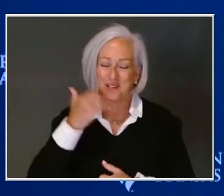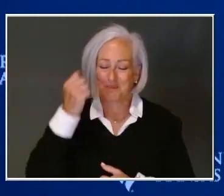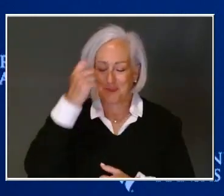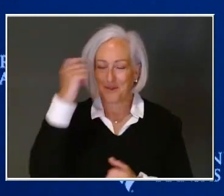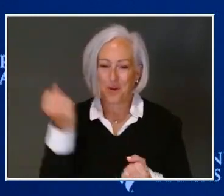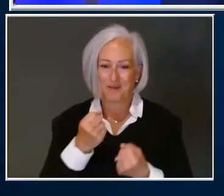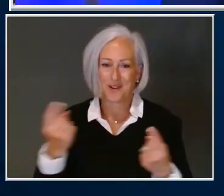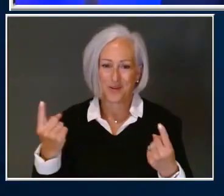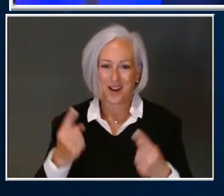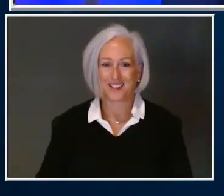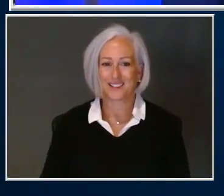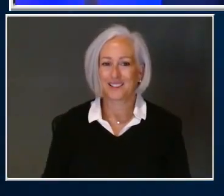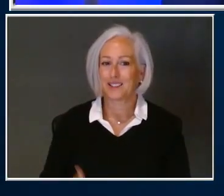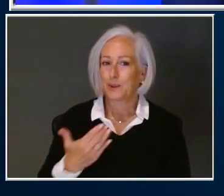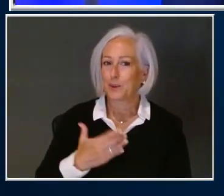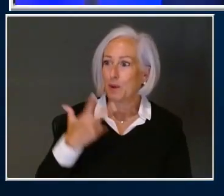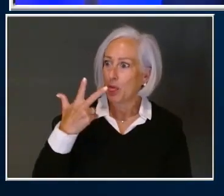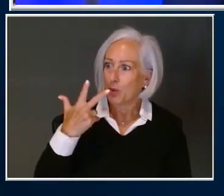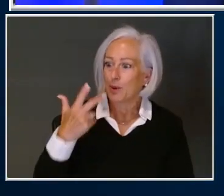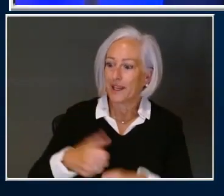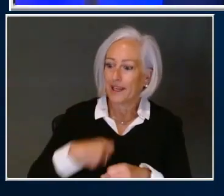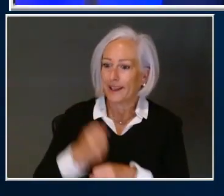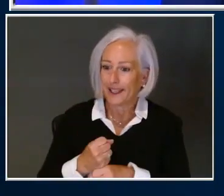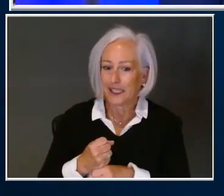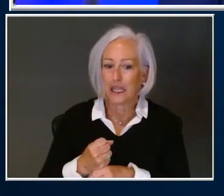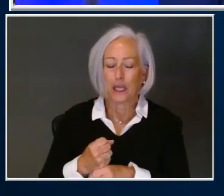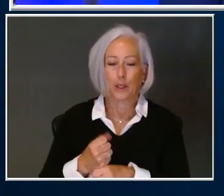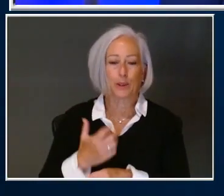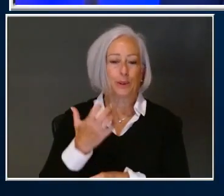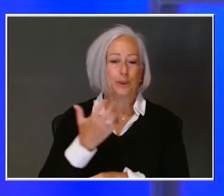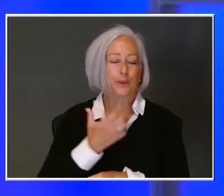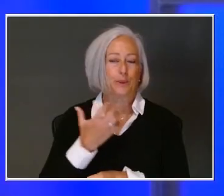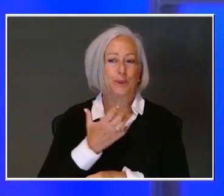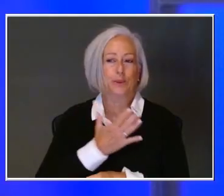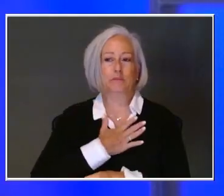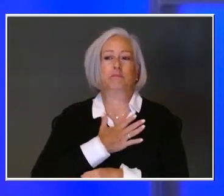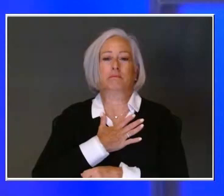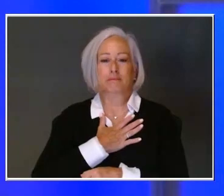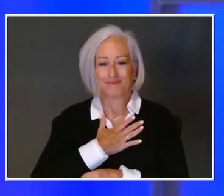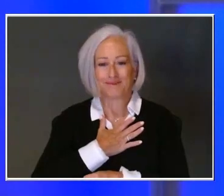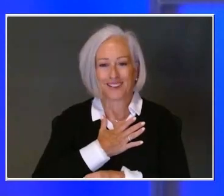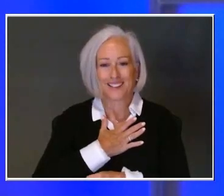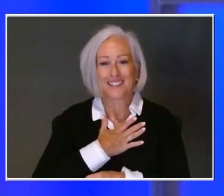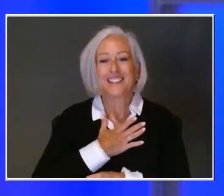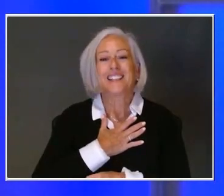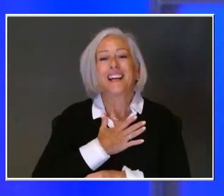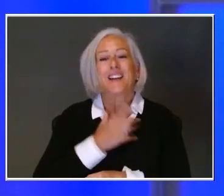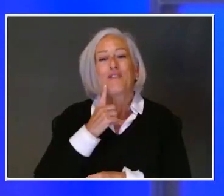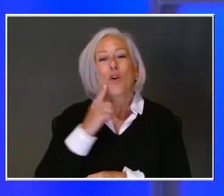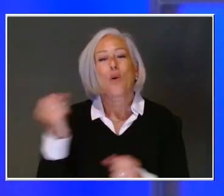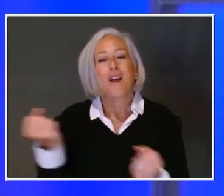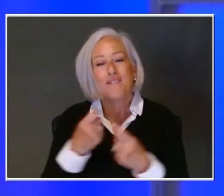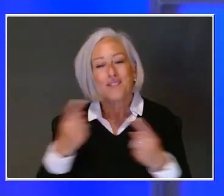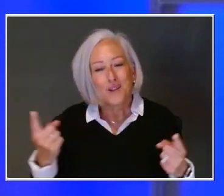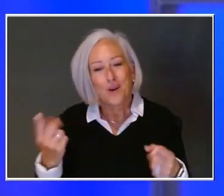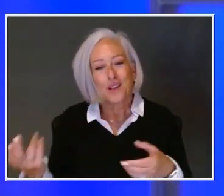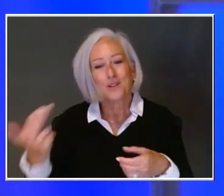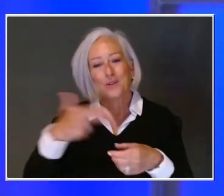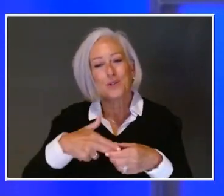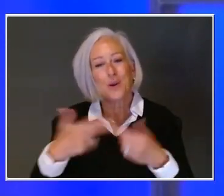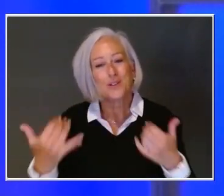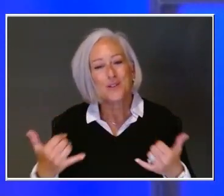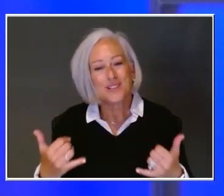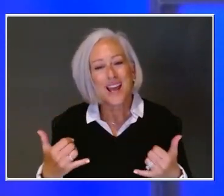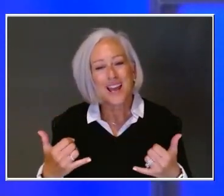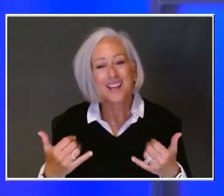3-year anniversary coming up very quick here in just a few days. Thanks so much to all of our guests and to all of our viewers for being with us today. Have a great one, and we'll